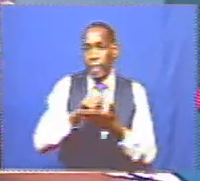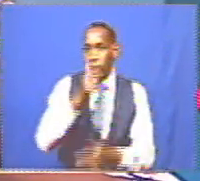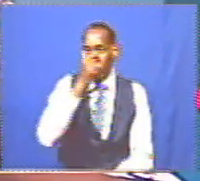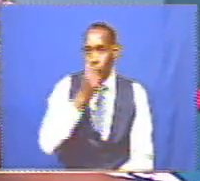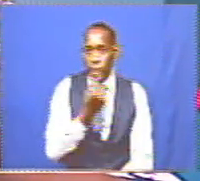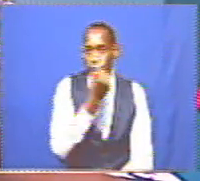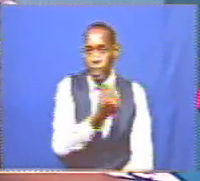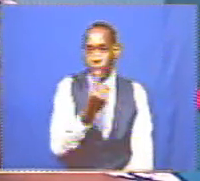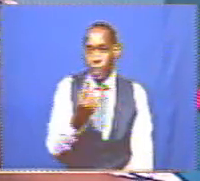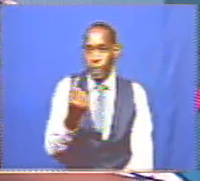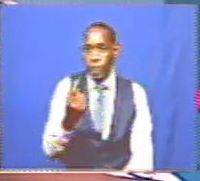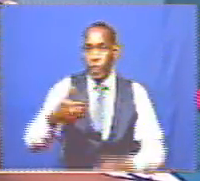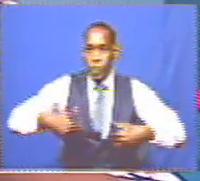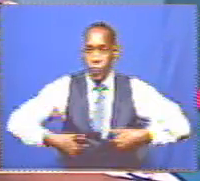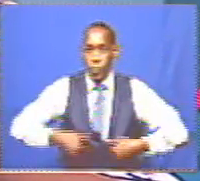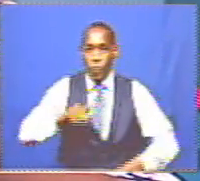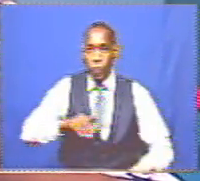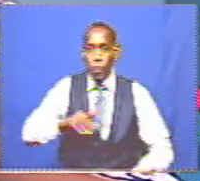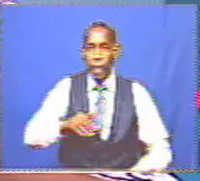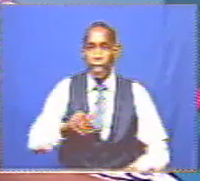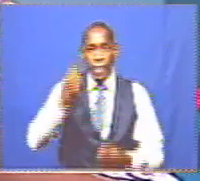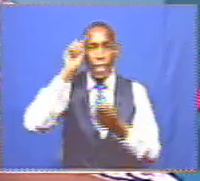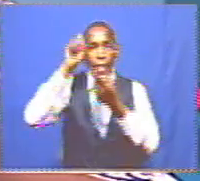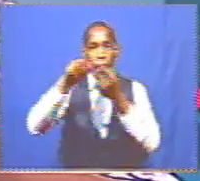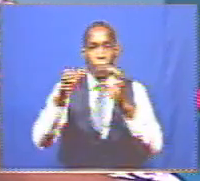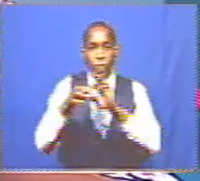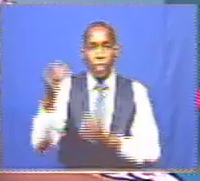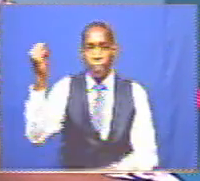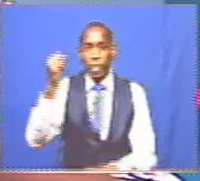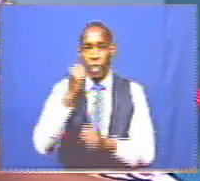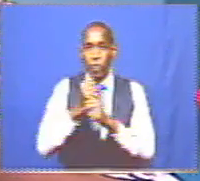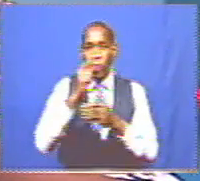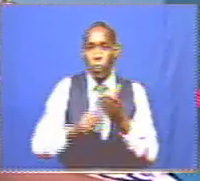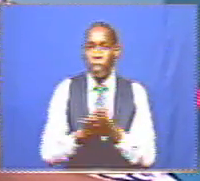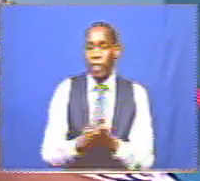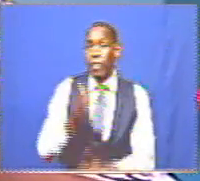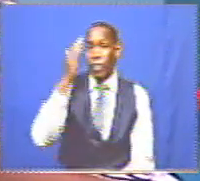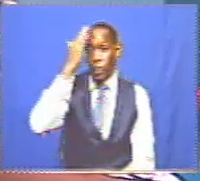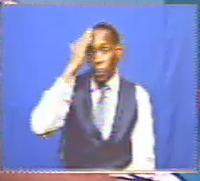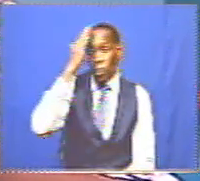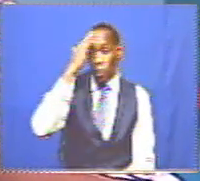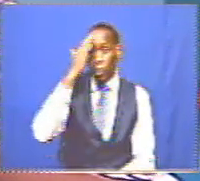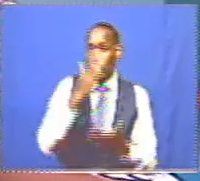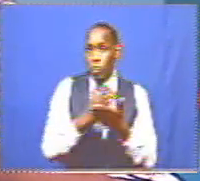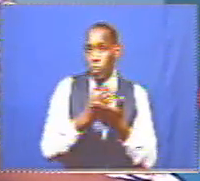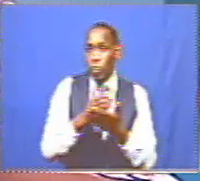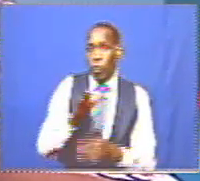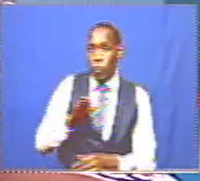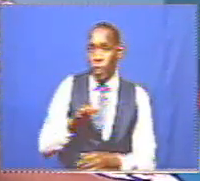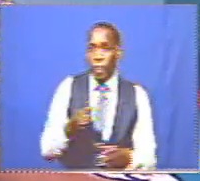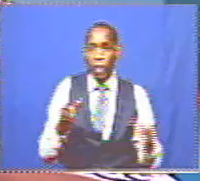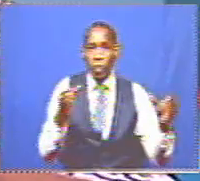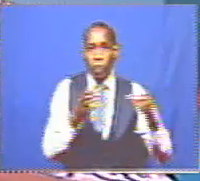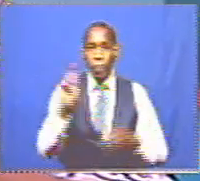every single young woman who is looking to get into politics would do is familiarize themselves with the women's movement in